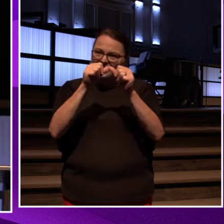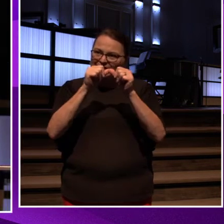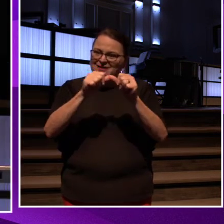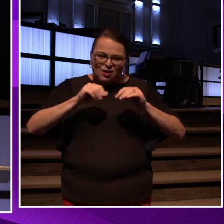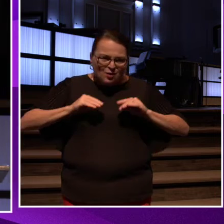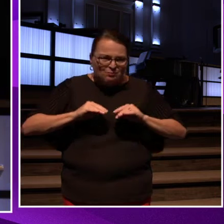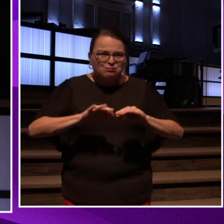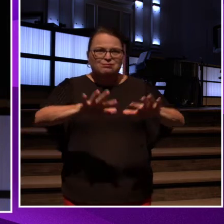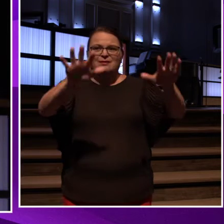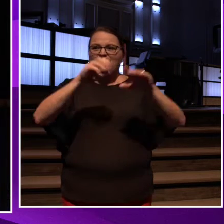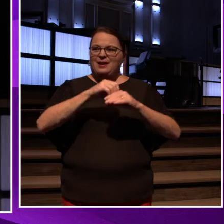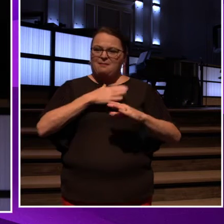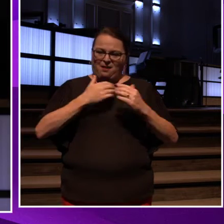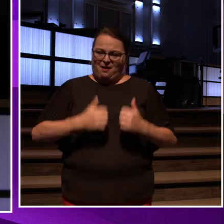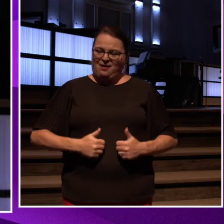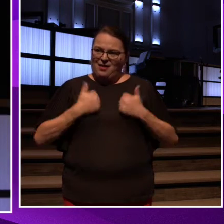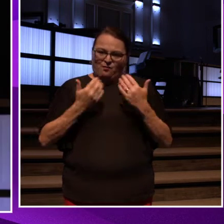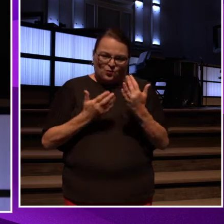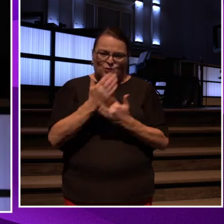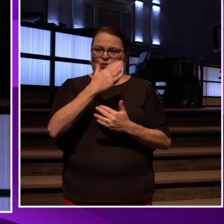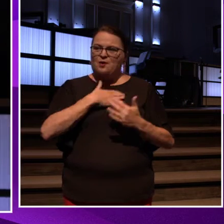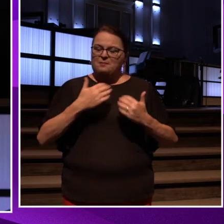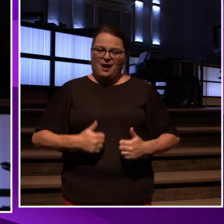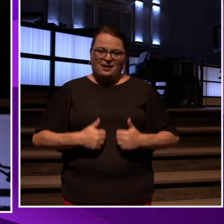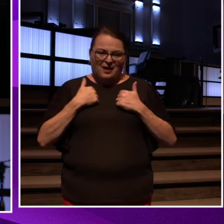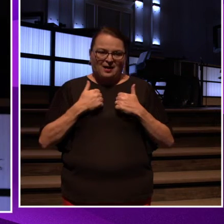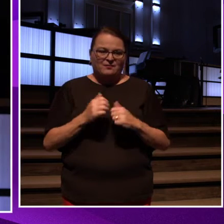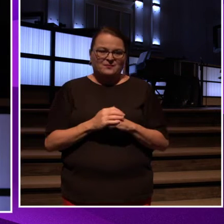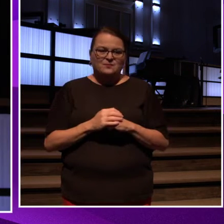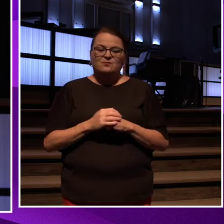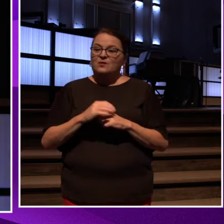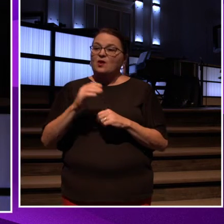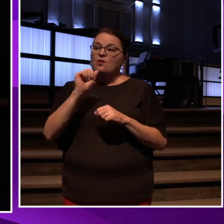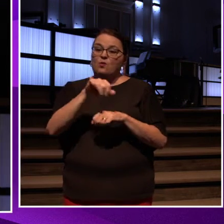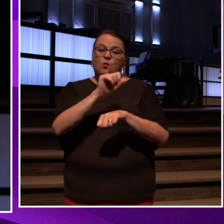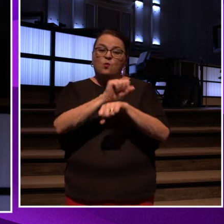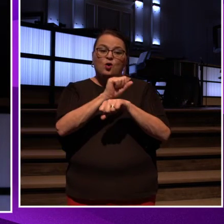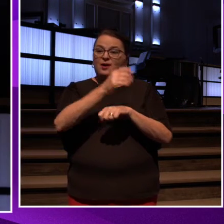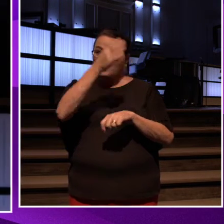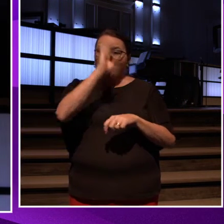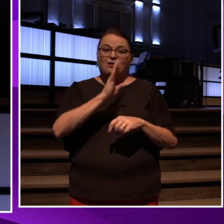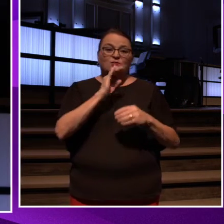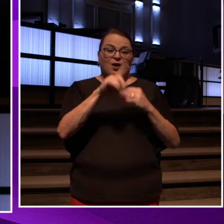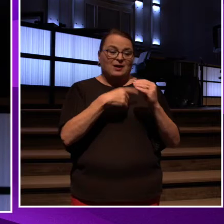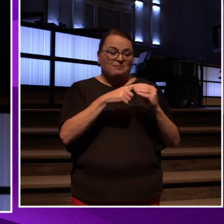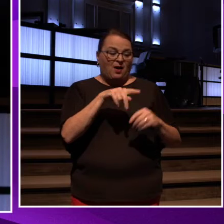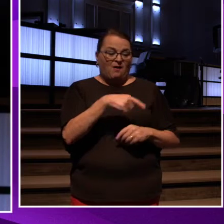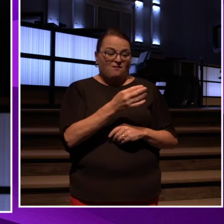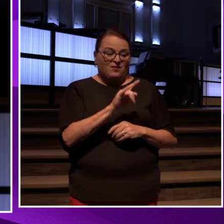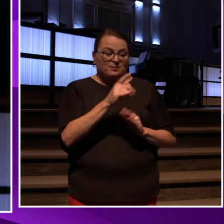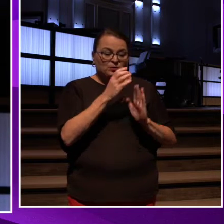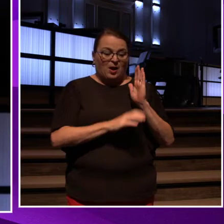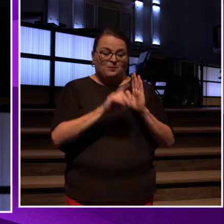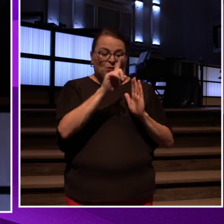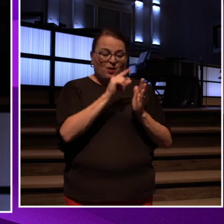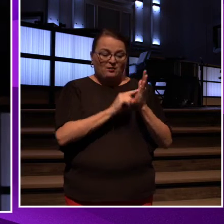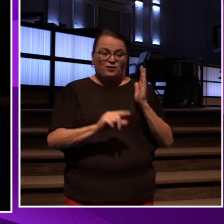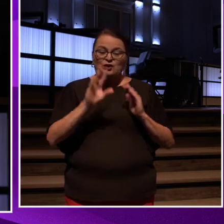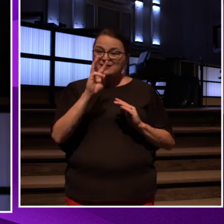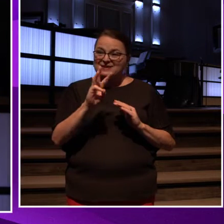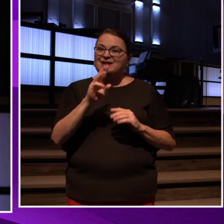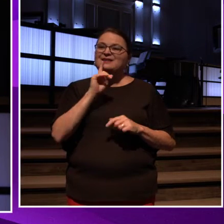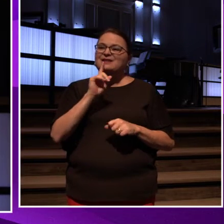advance in my life and through my life. See, the work that God's talking about there in Philippians chapter 1 and verse 6 is the